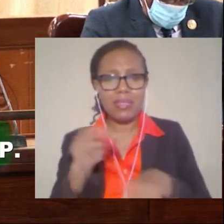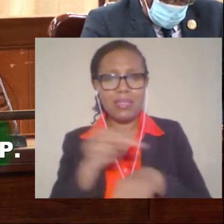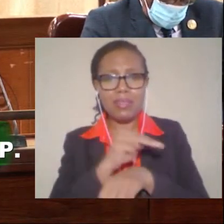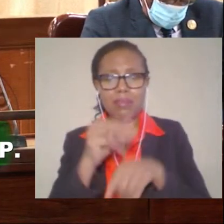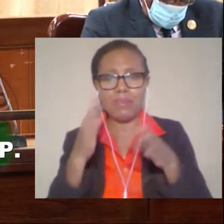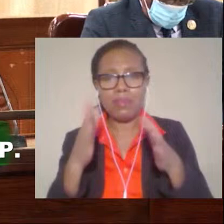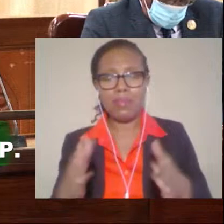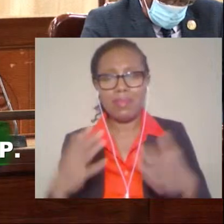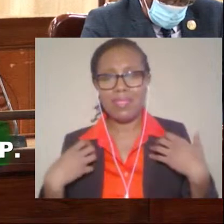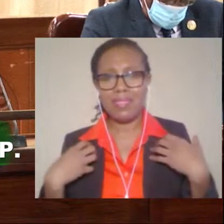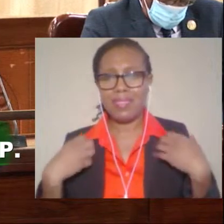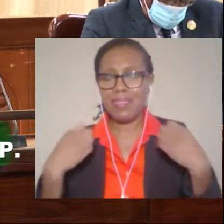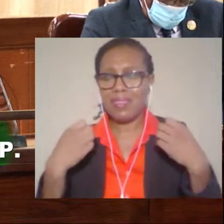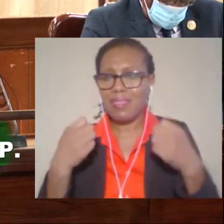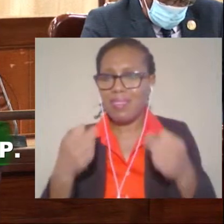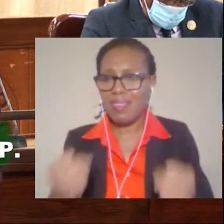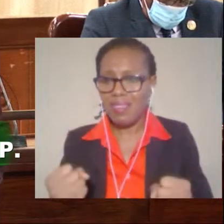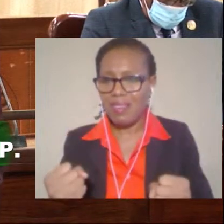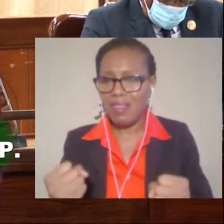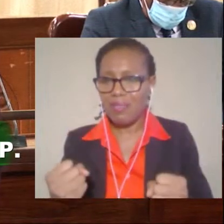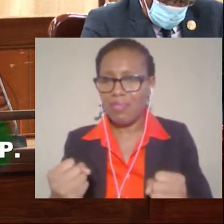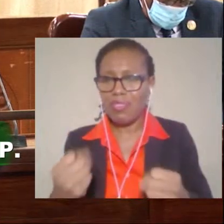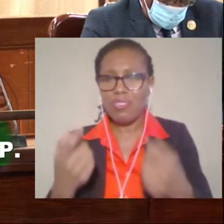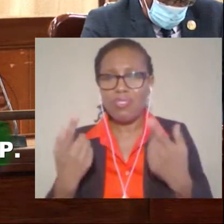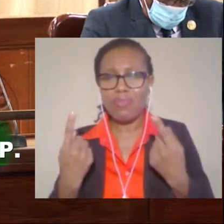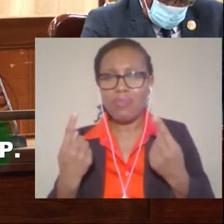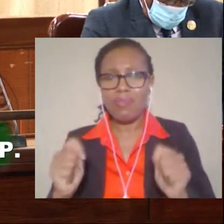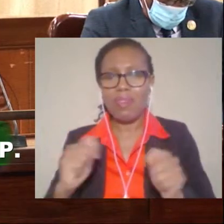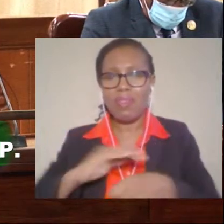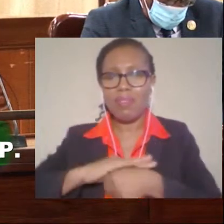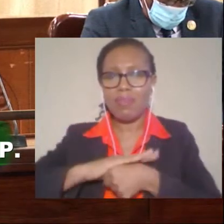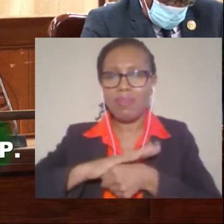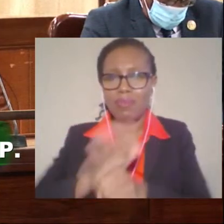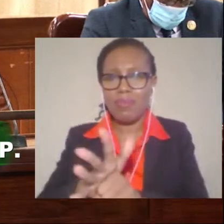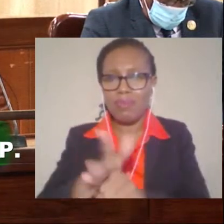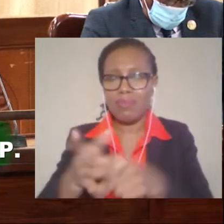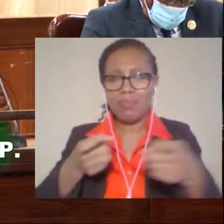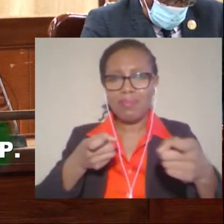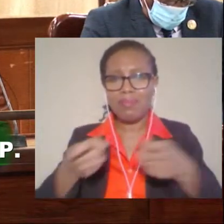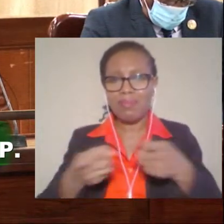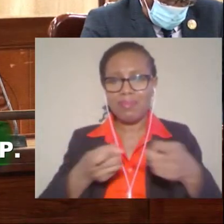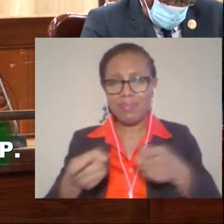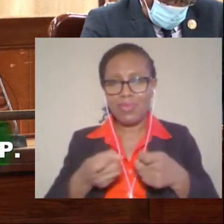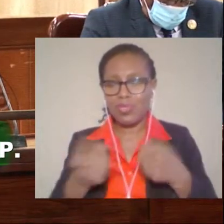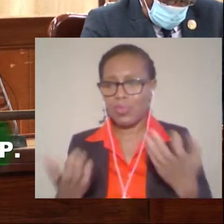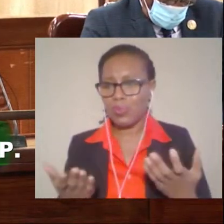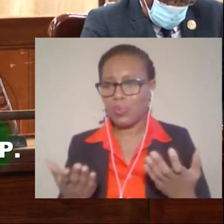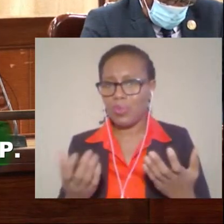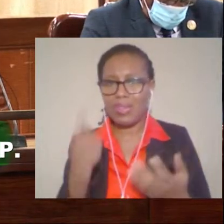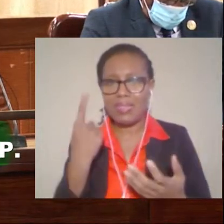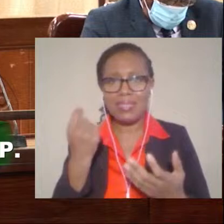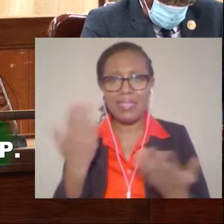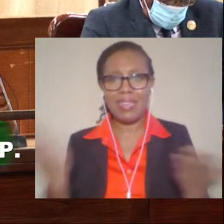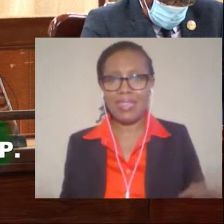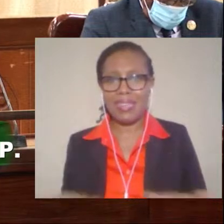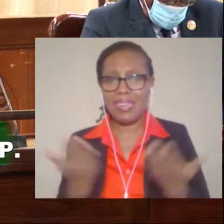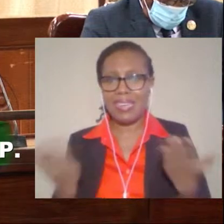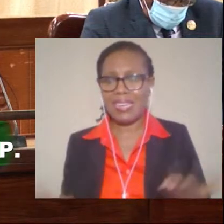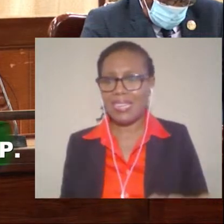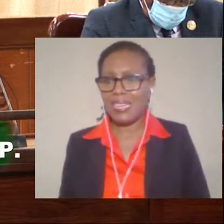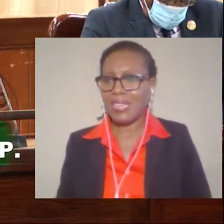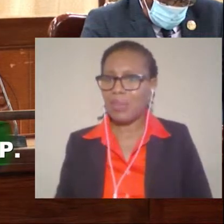battling the greatest stress that has ever faced this country by all mouths,